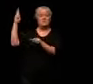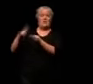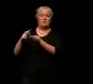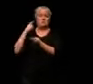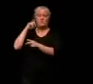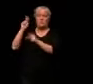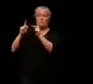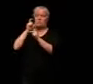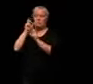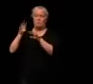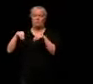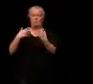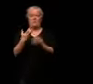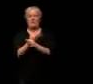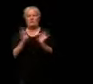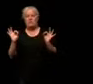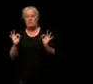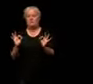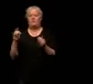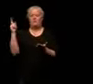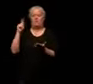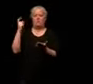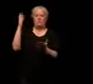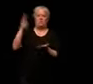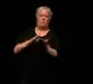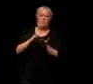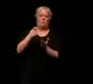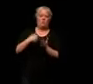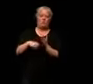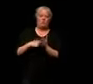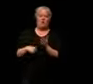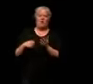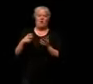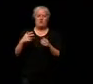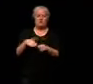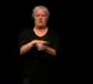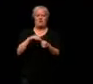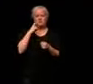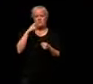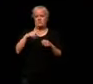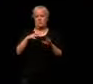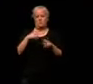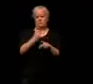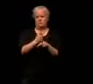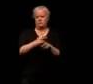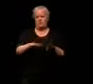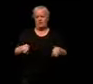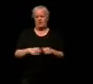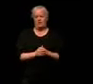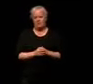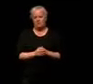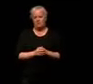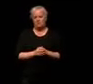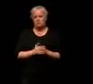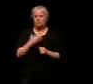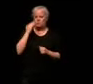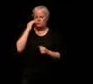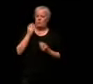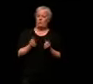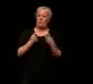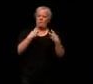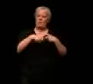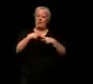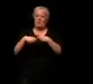reduced child care space. You all know my story. I face a lot of challenges New Yorkers are facing right now as